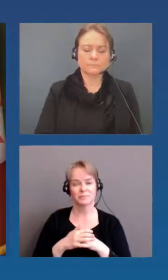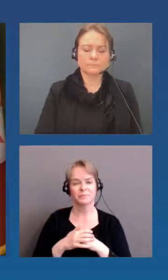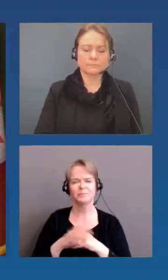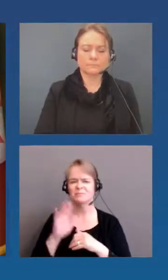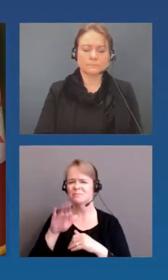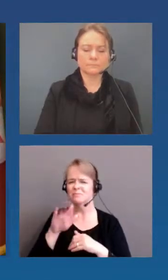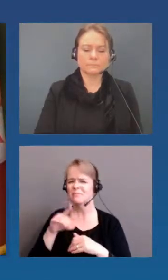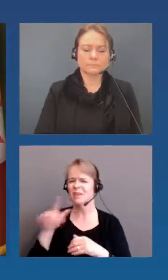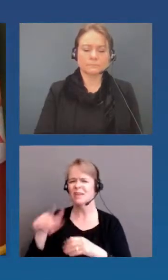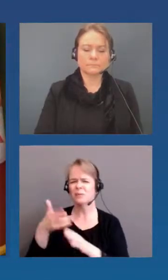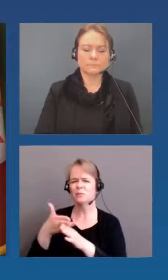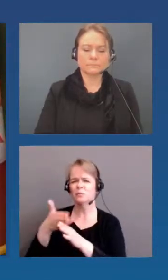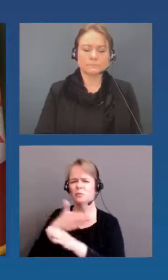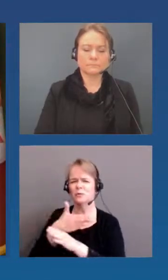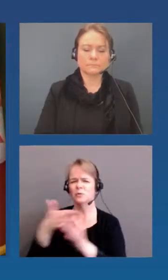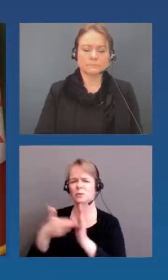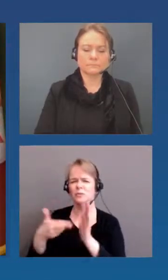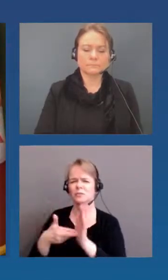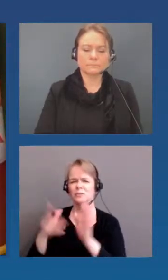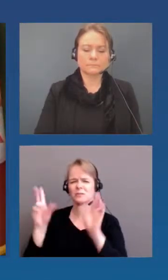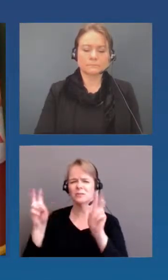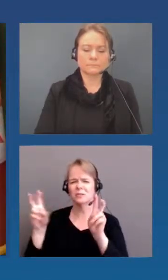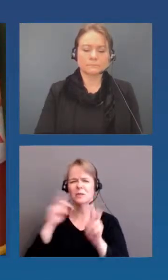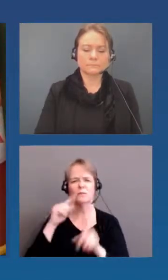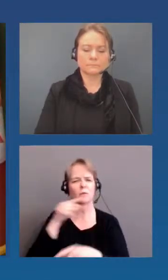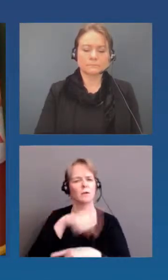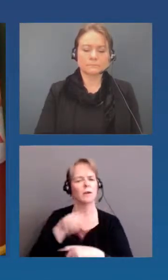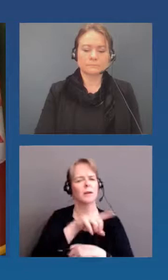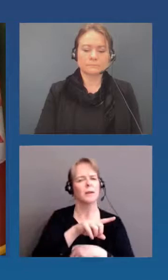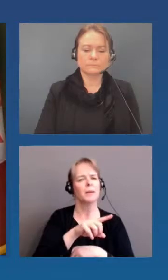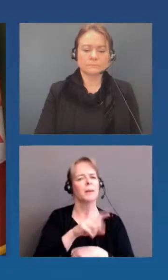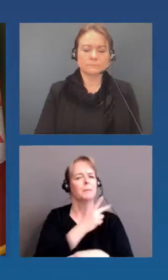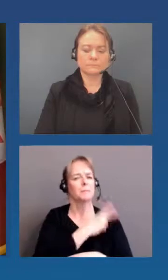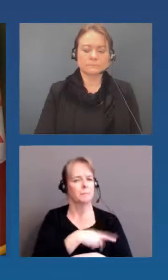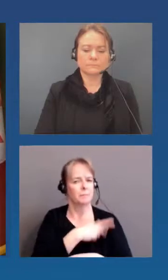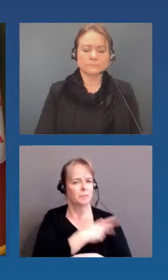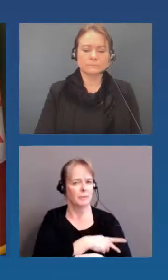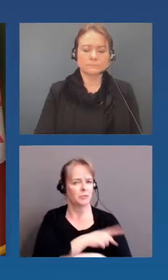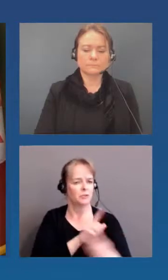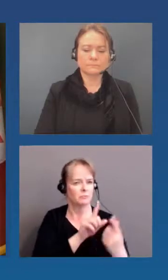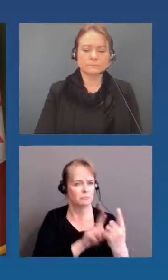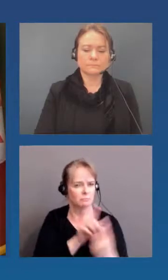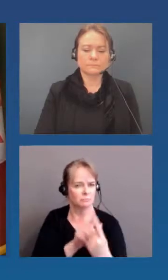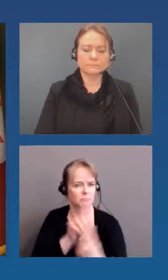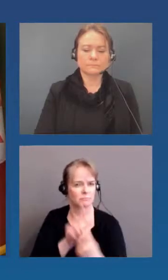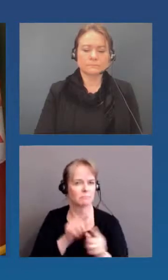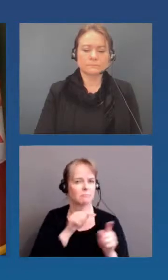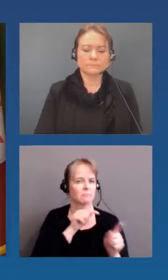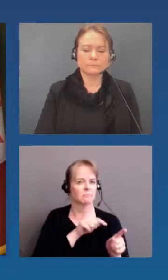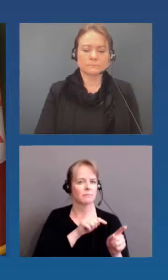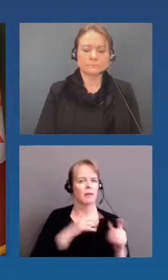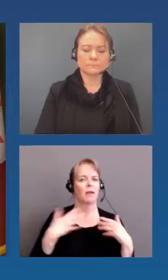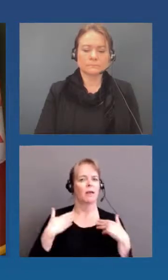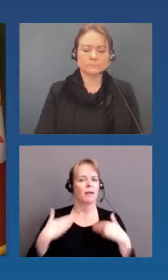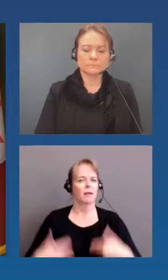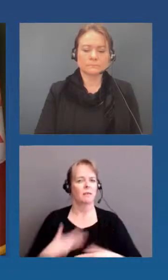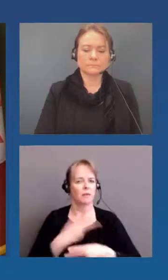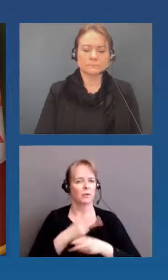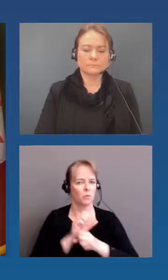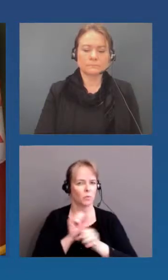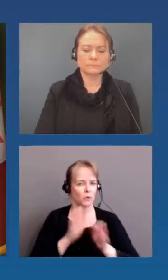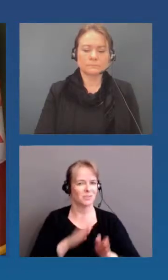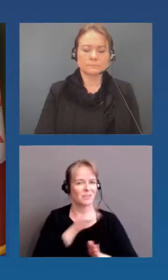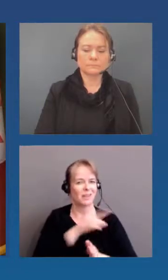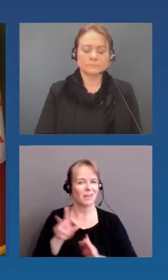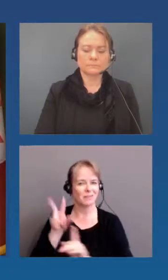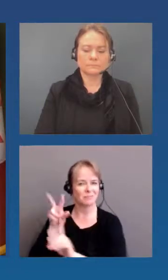pre-registration for patient-facing healthcare workers, and maybe give us a ballpark in terms of like how long, we have somebody at a birthing